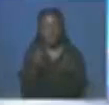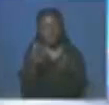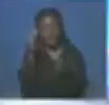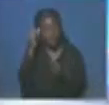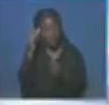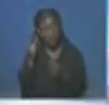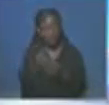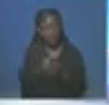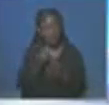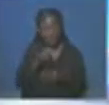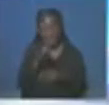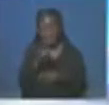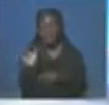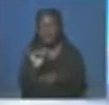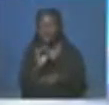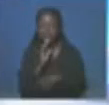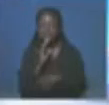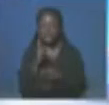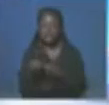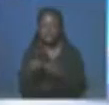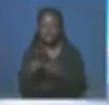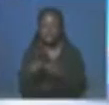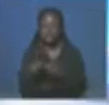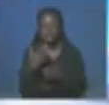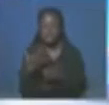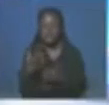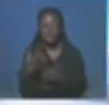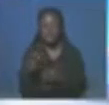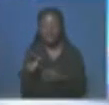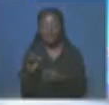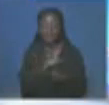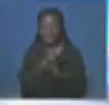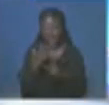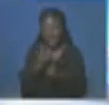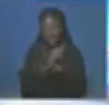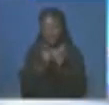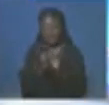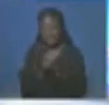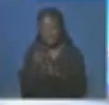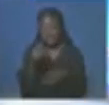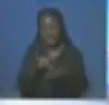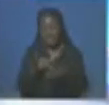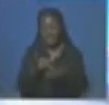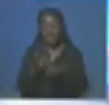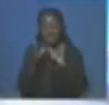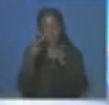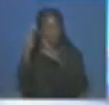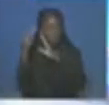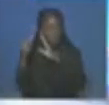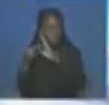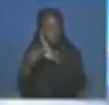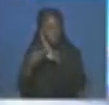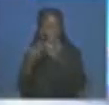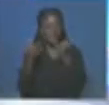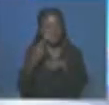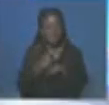Well, the Prime Minister also addressing the issue of climate change at the Inter-American Development Bank Symposium at the Bahama Resort today. Fern Carey tells us